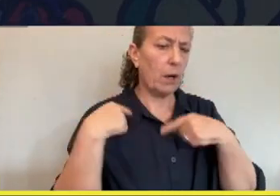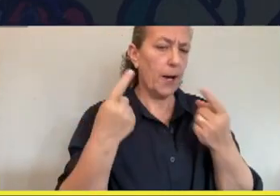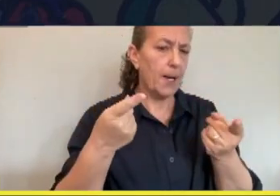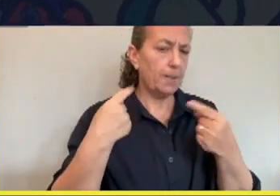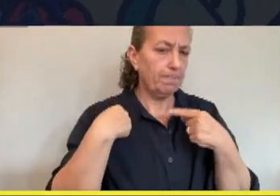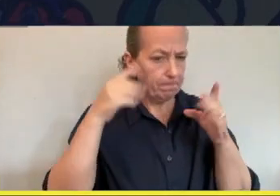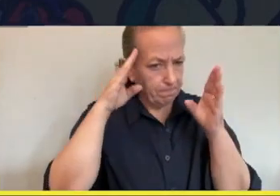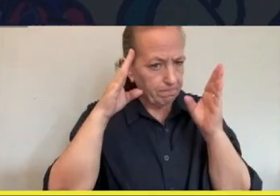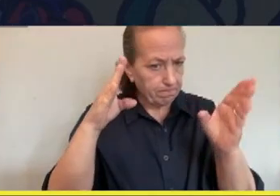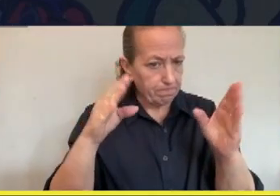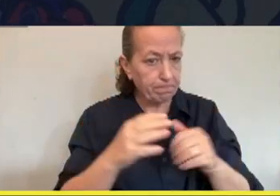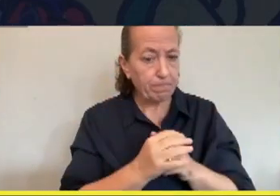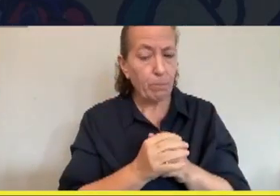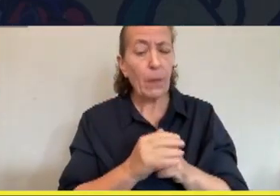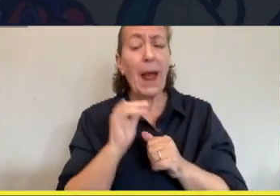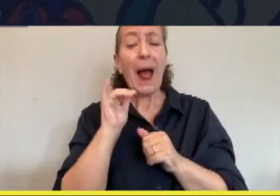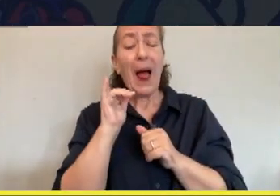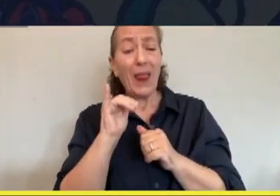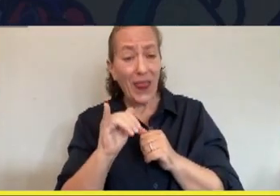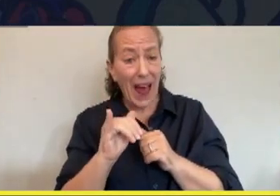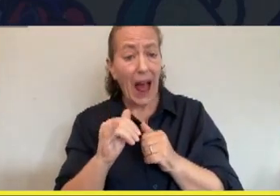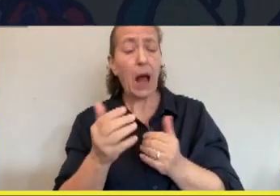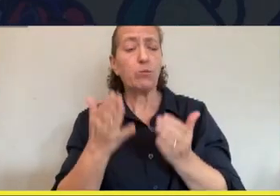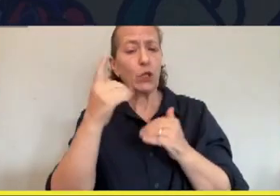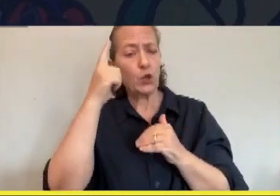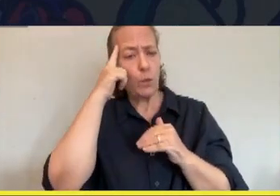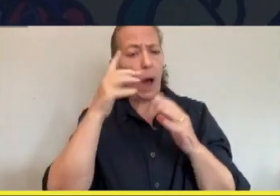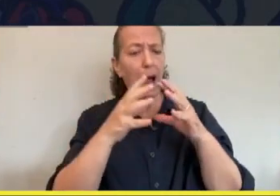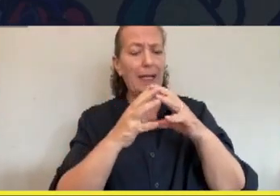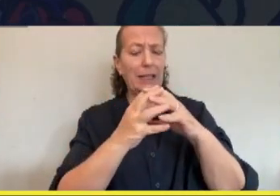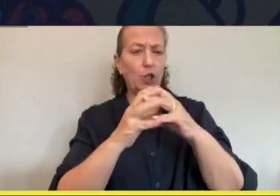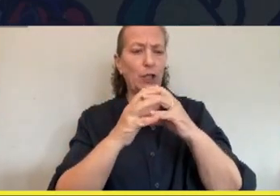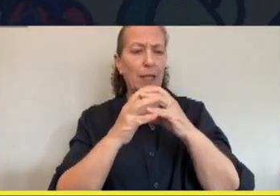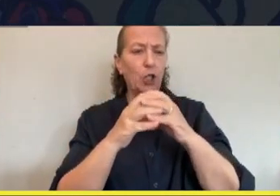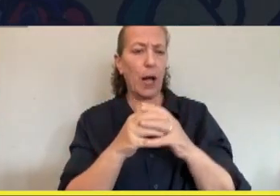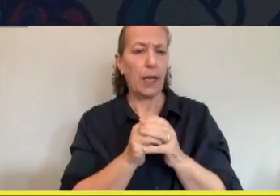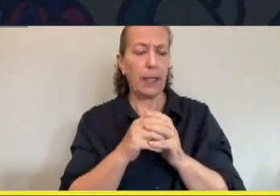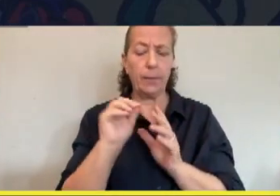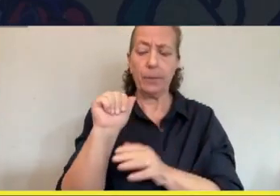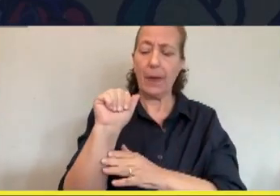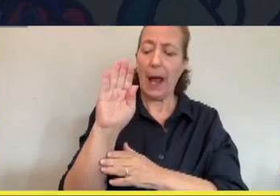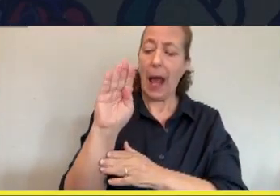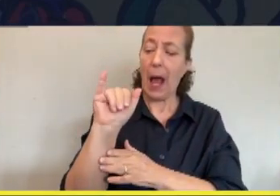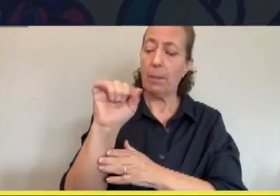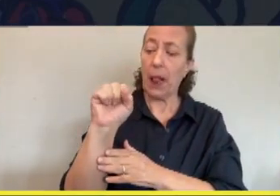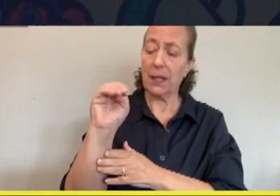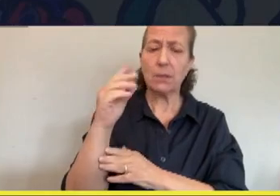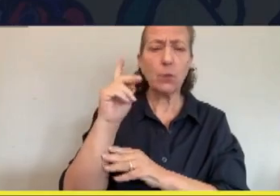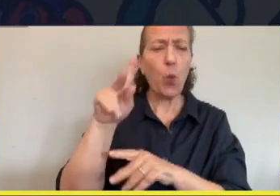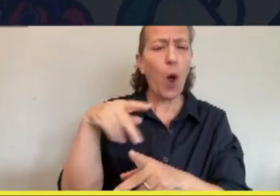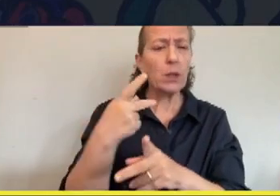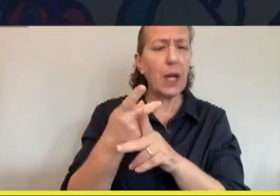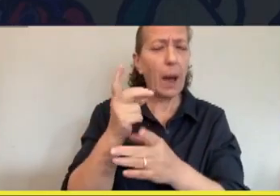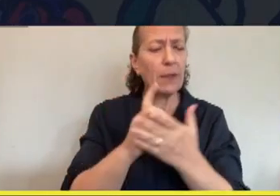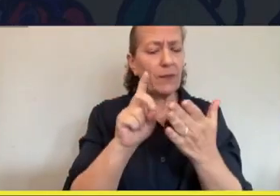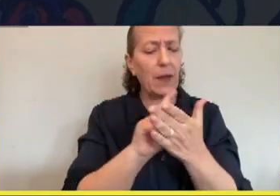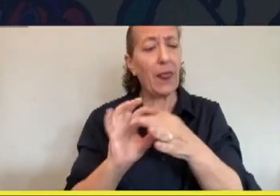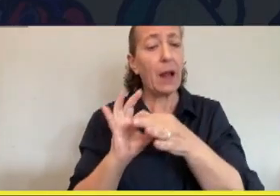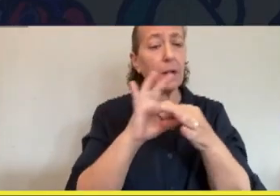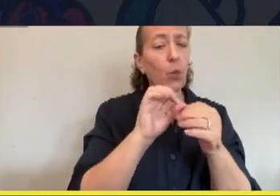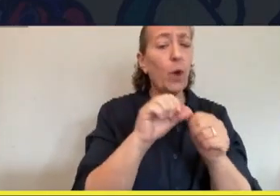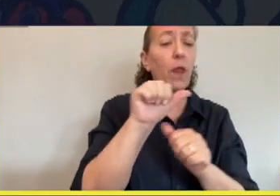of intersectionality, the fact that ableism is one form of discrimination that operates in conjunction with other forms